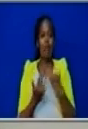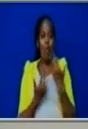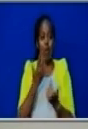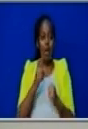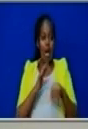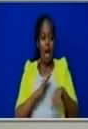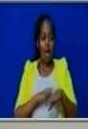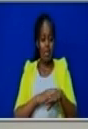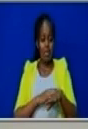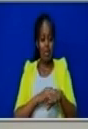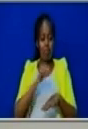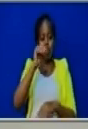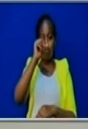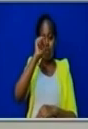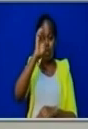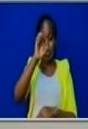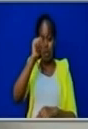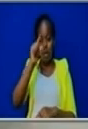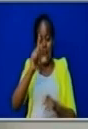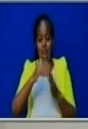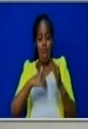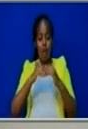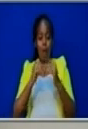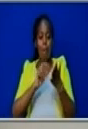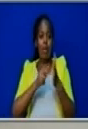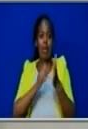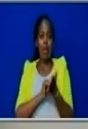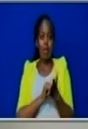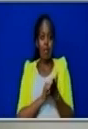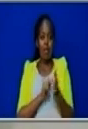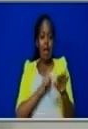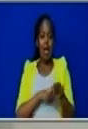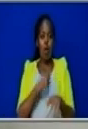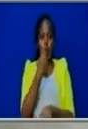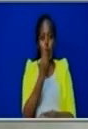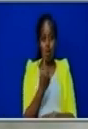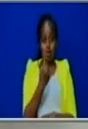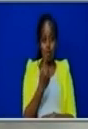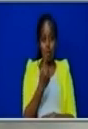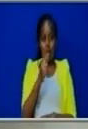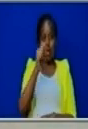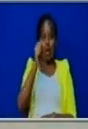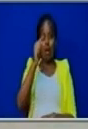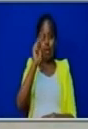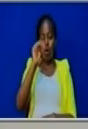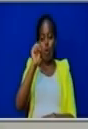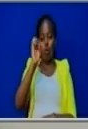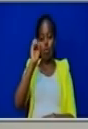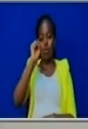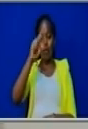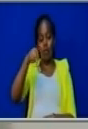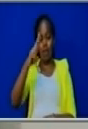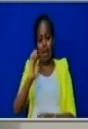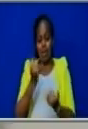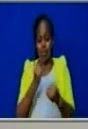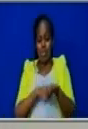sea level. Okay. Sea level. Sea Yes. level means 1 atmosphere. At One- 1 atmosphere. Okay. So when you boil it at sea